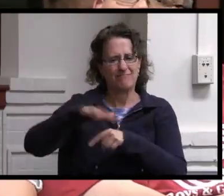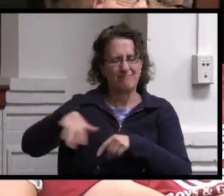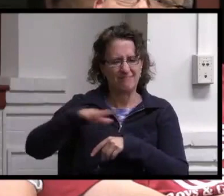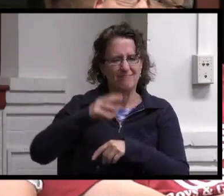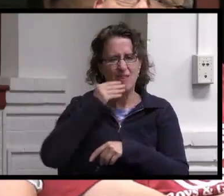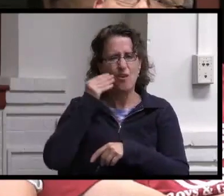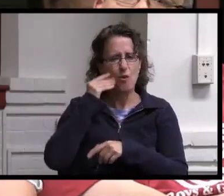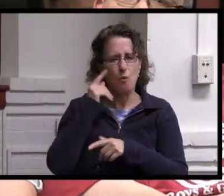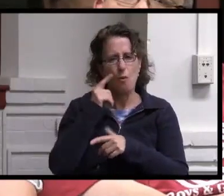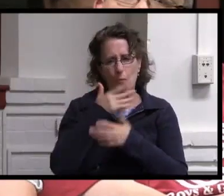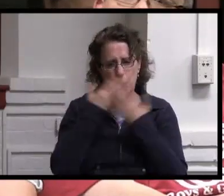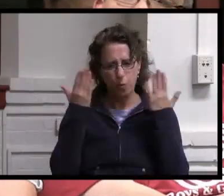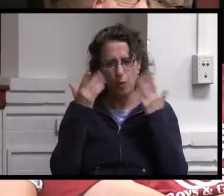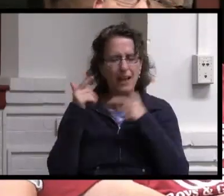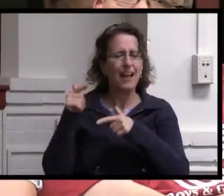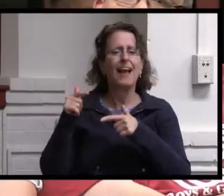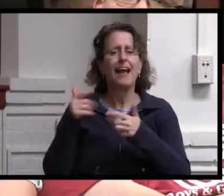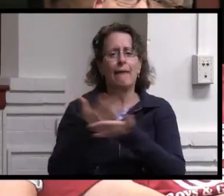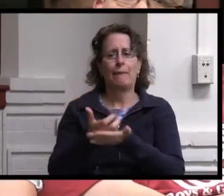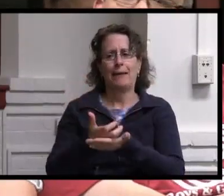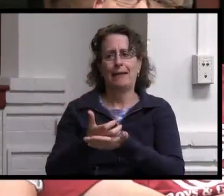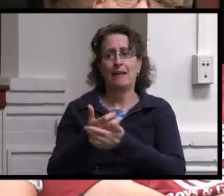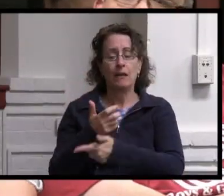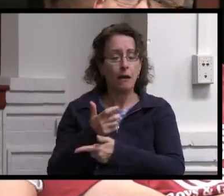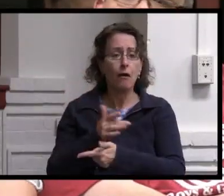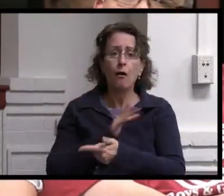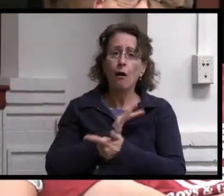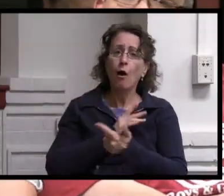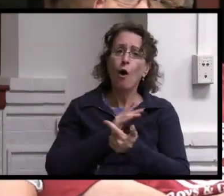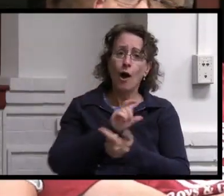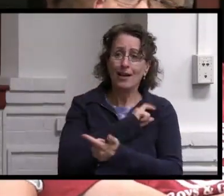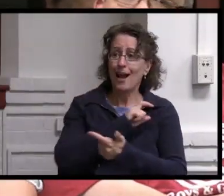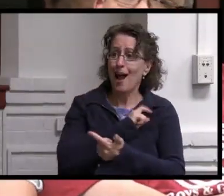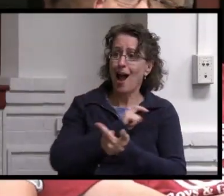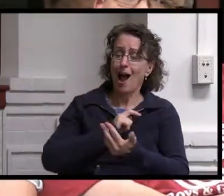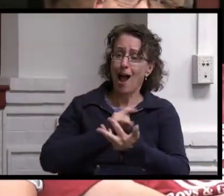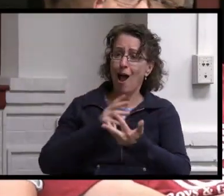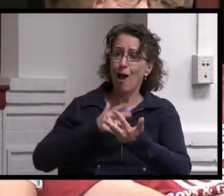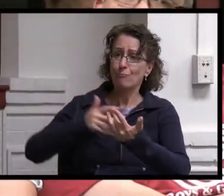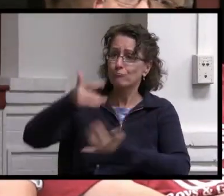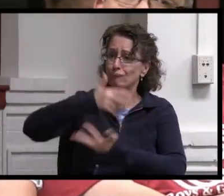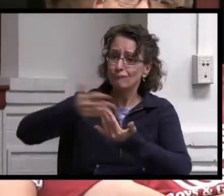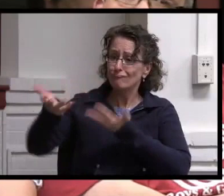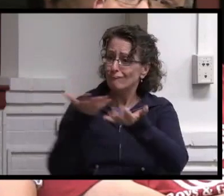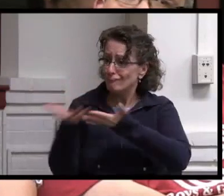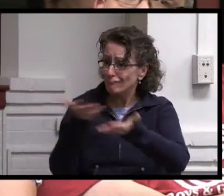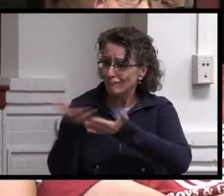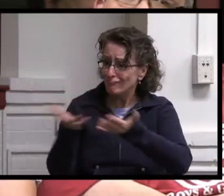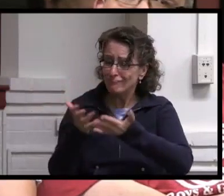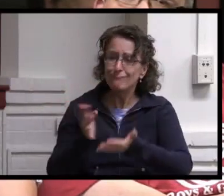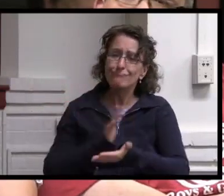impressed by the humanity that this police force is showing. So...